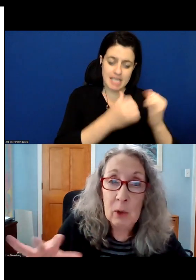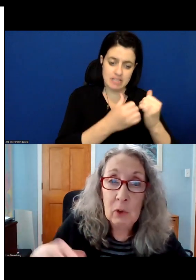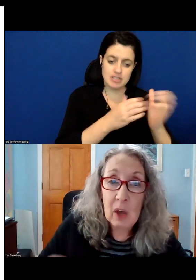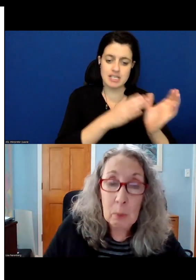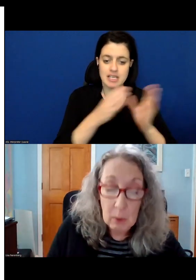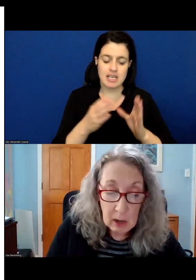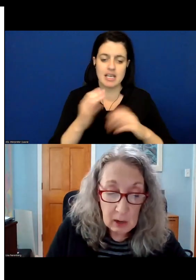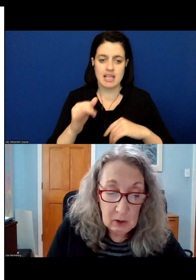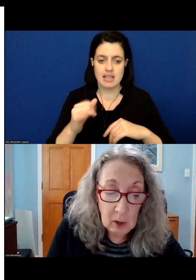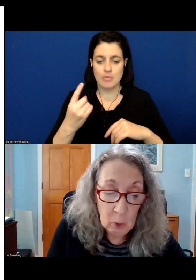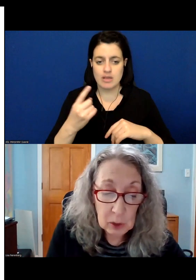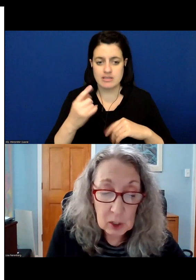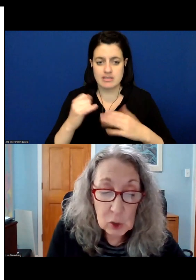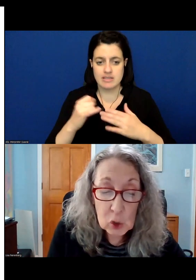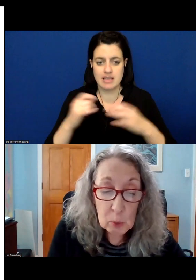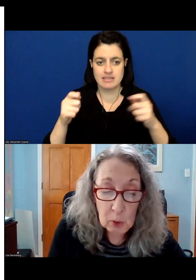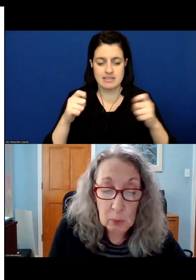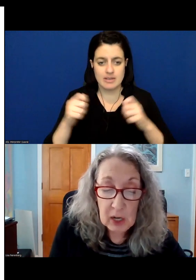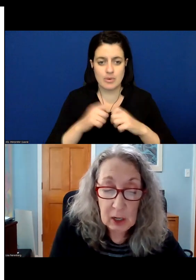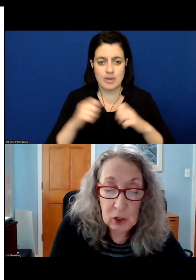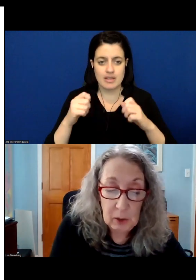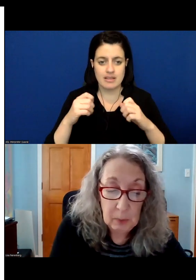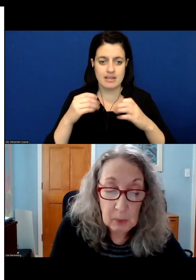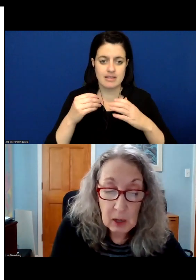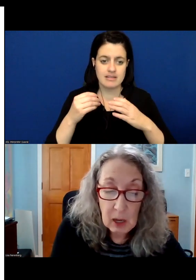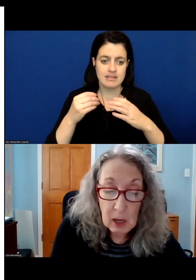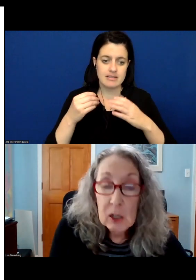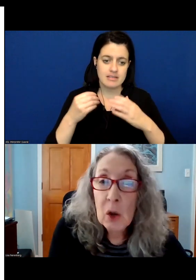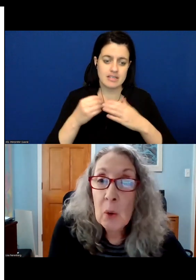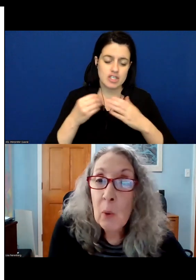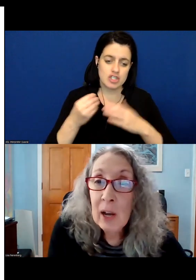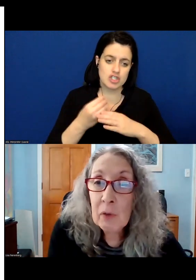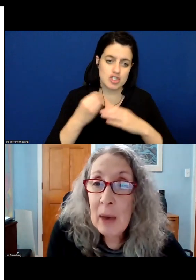kind of the ones that deal with consumer protection.